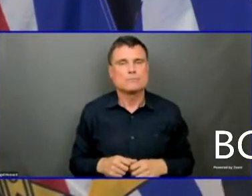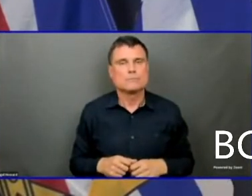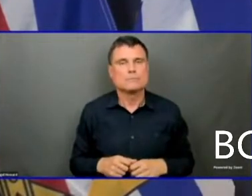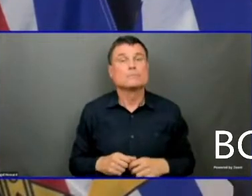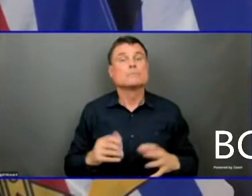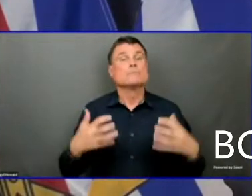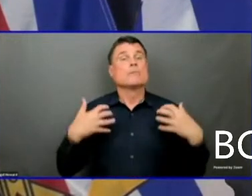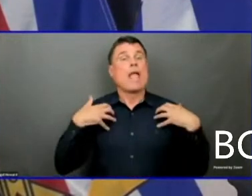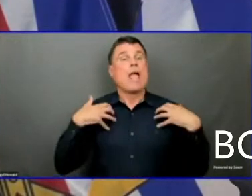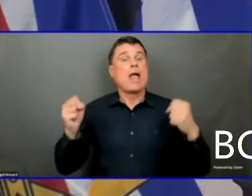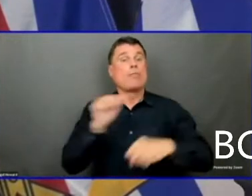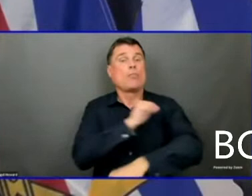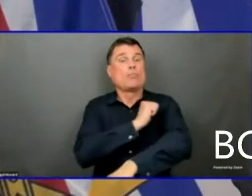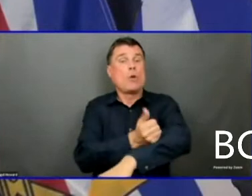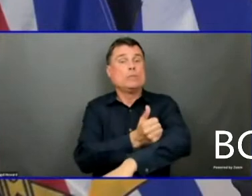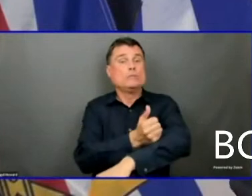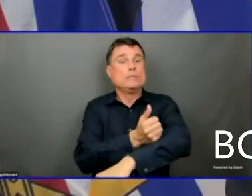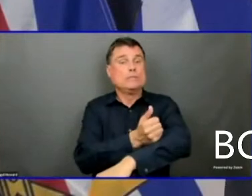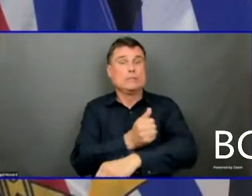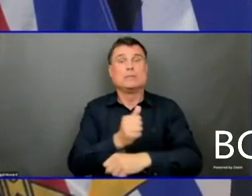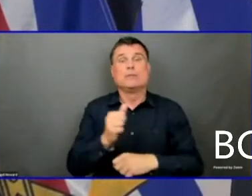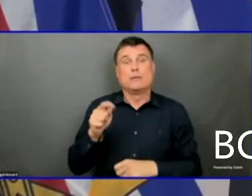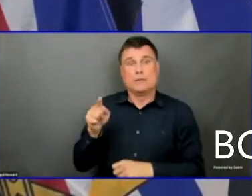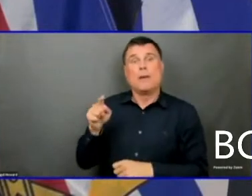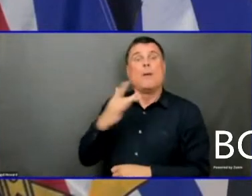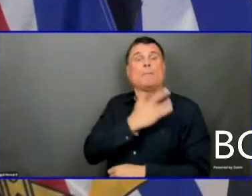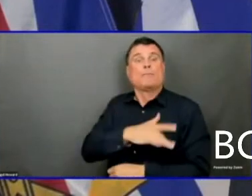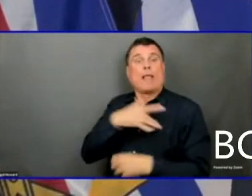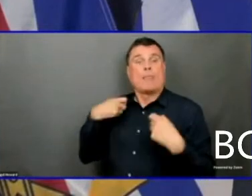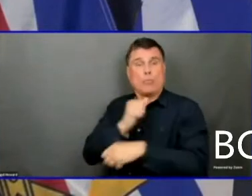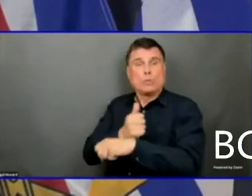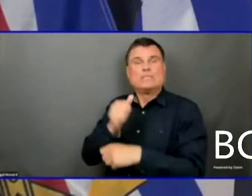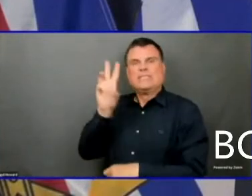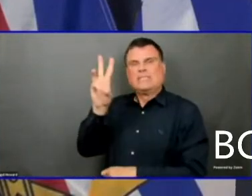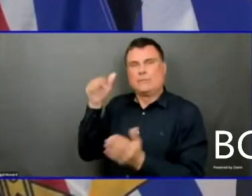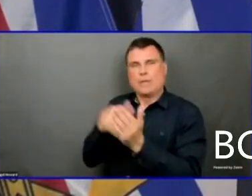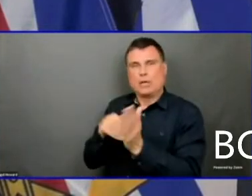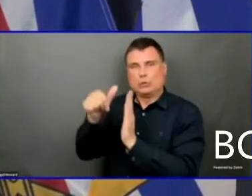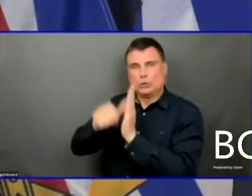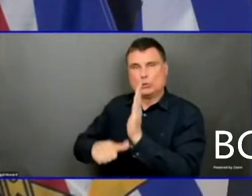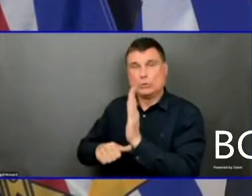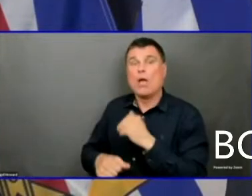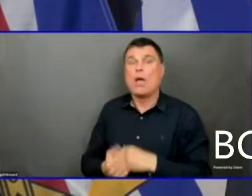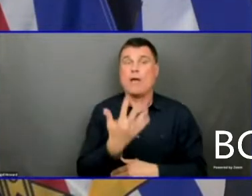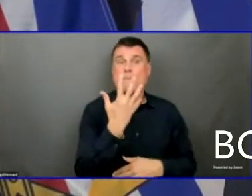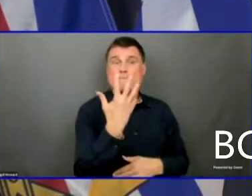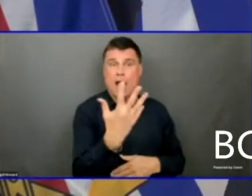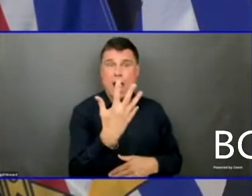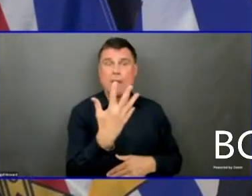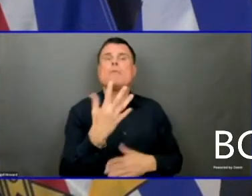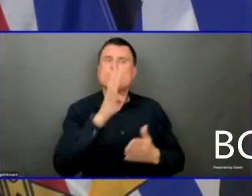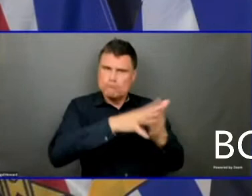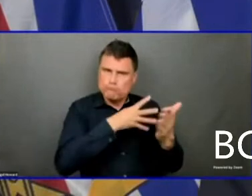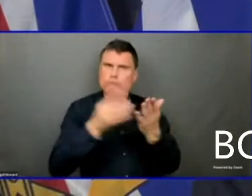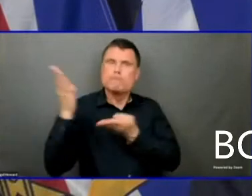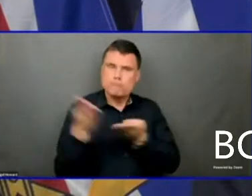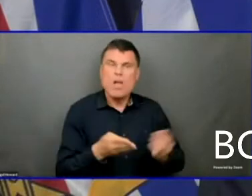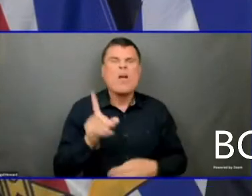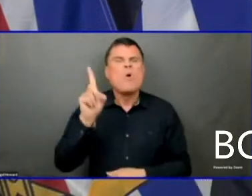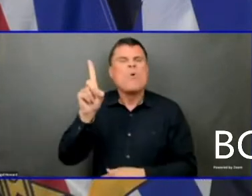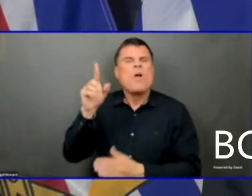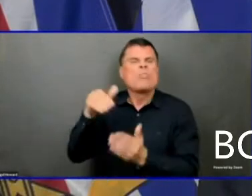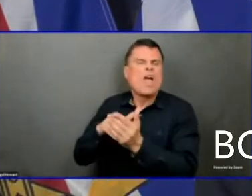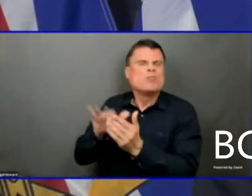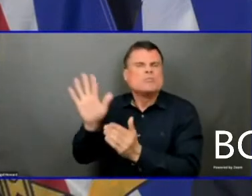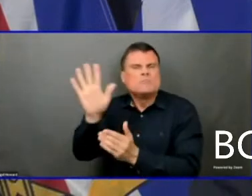of which 5,274 were scheduled and 1,390 were unscheduled. These numbers